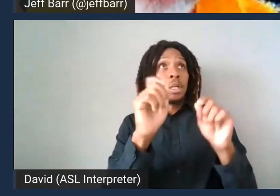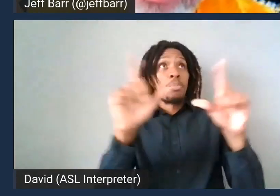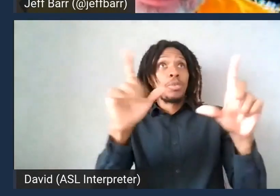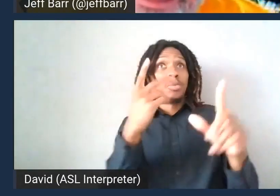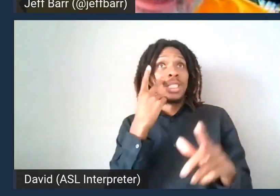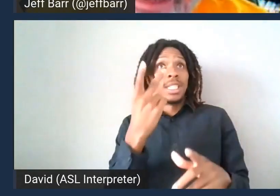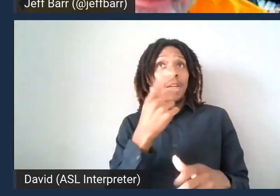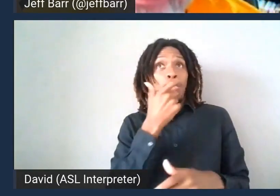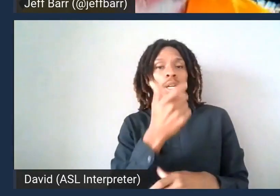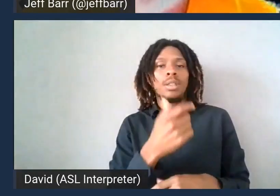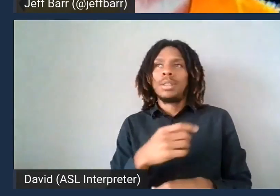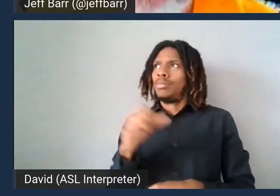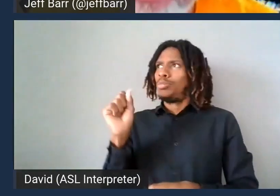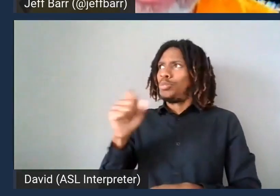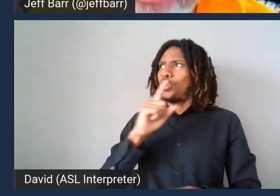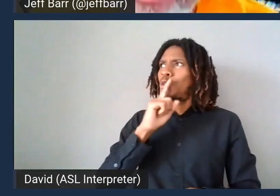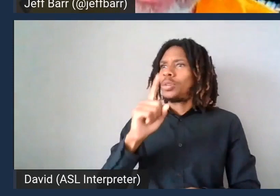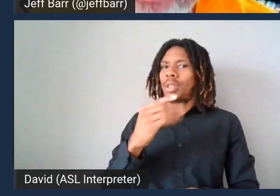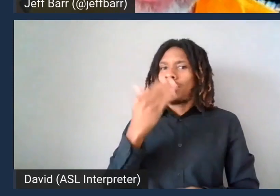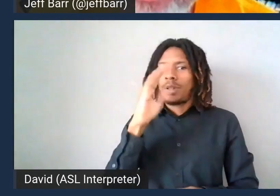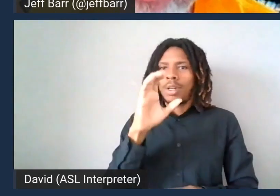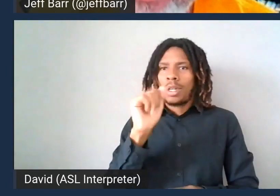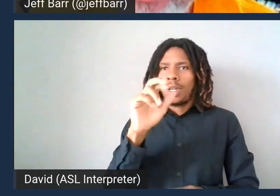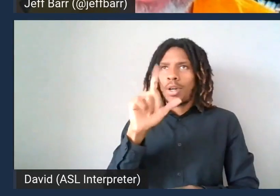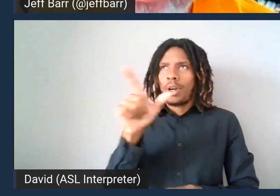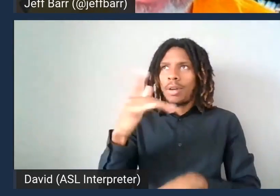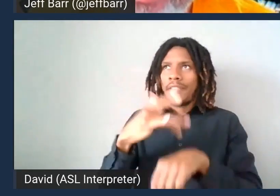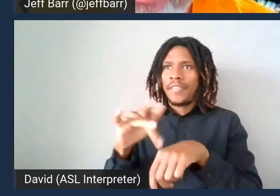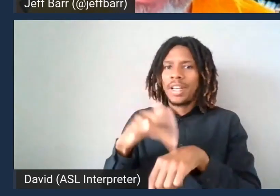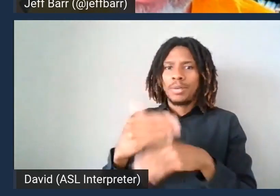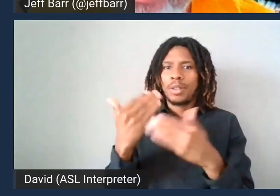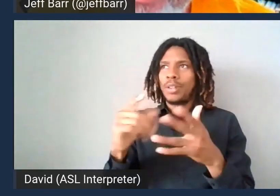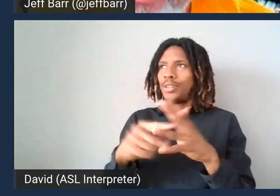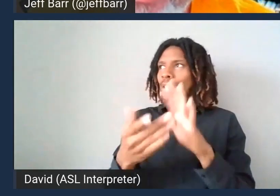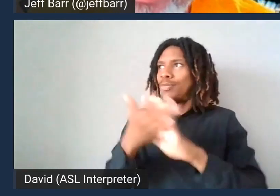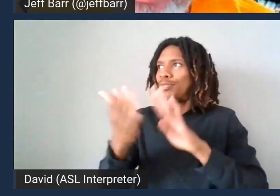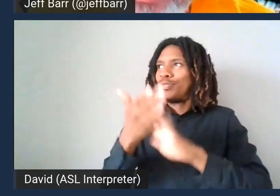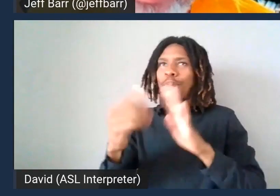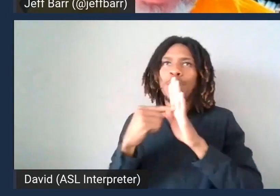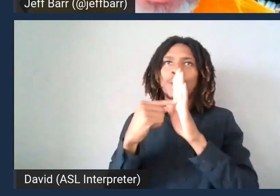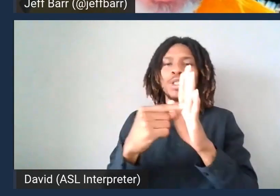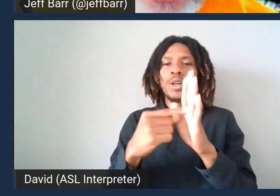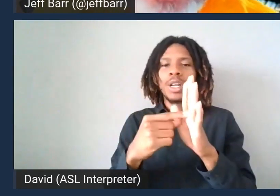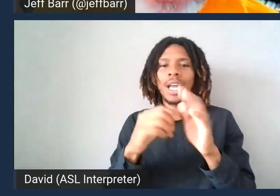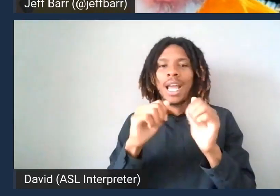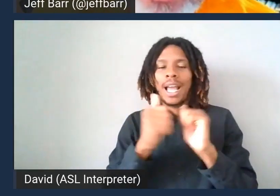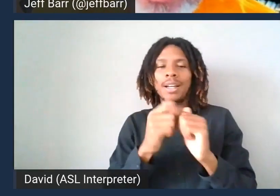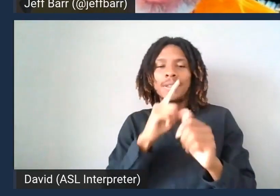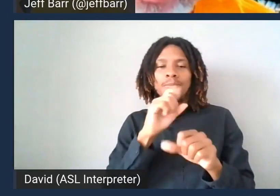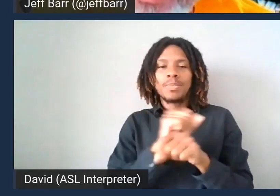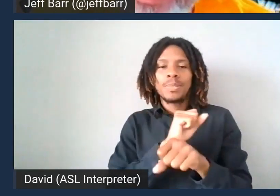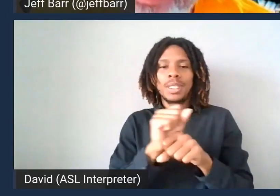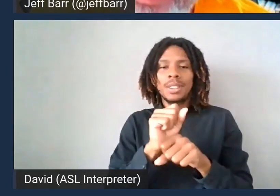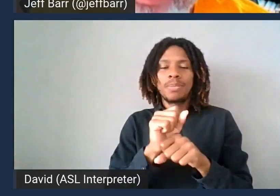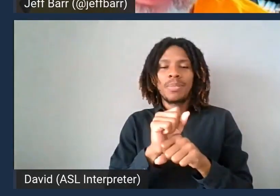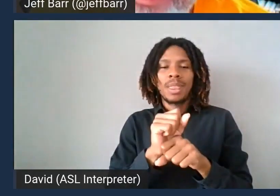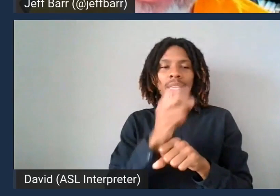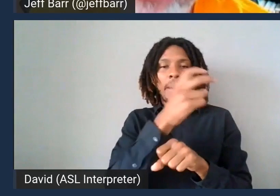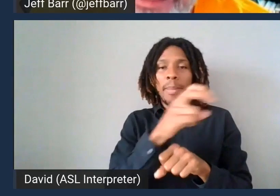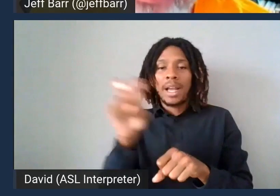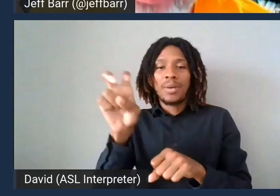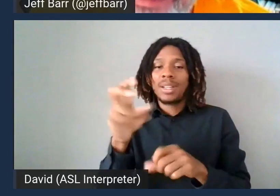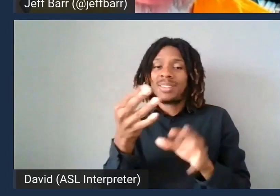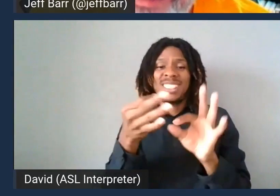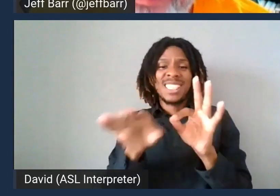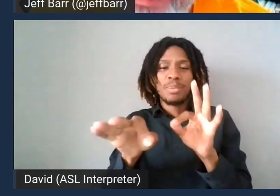absolutely. I don't know if Carl is available here, but we should get it started and it can show you how you can actually just migrate. It's pretty simple. And